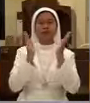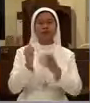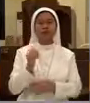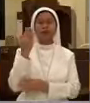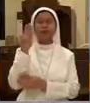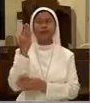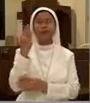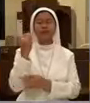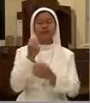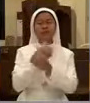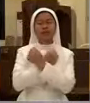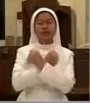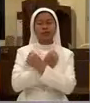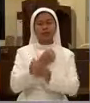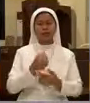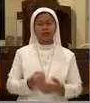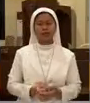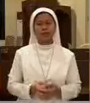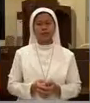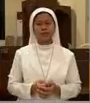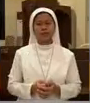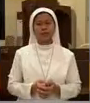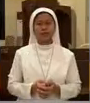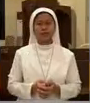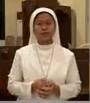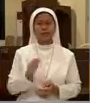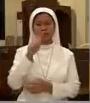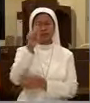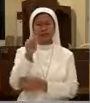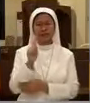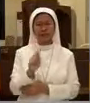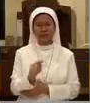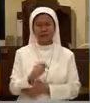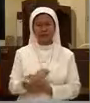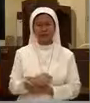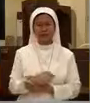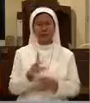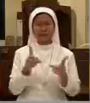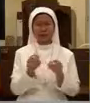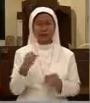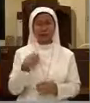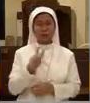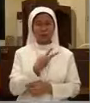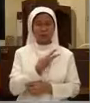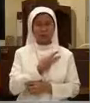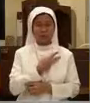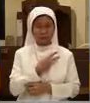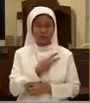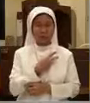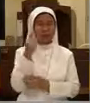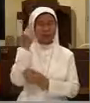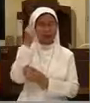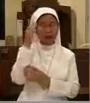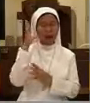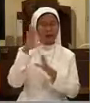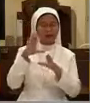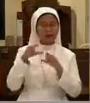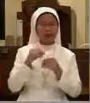his charity. The question is, do we consider him as a gift?